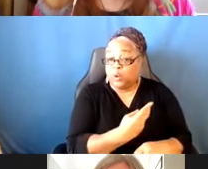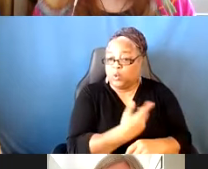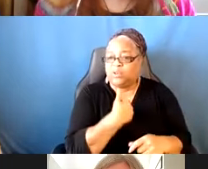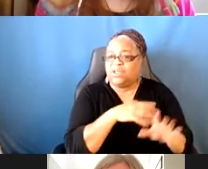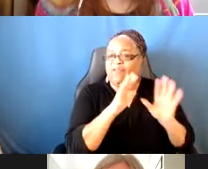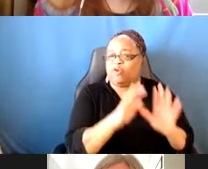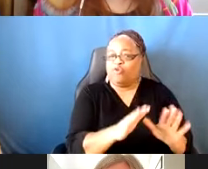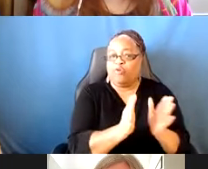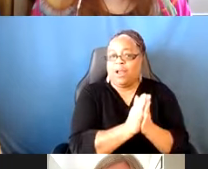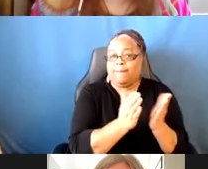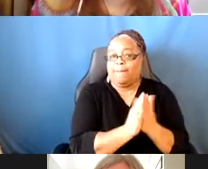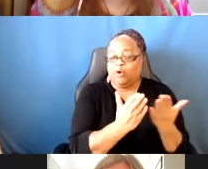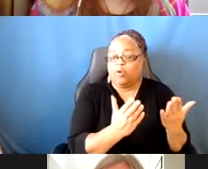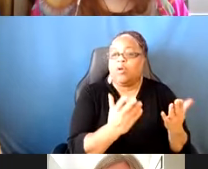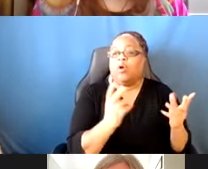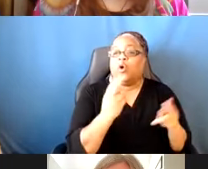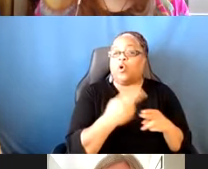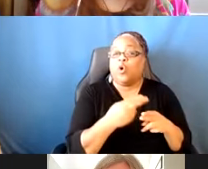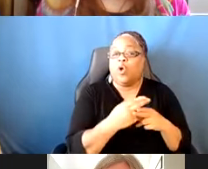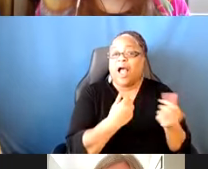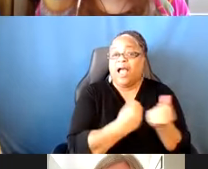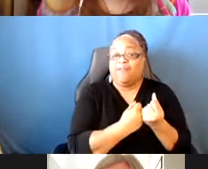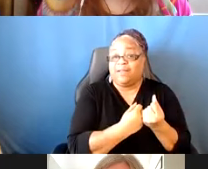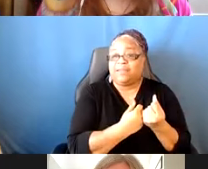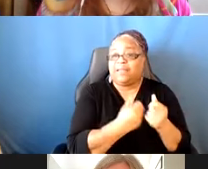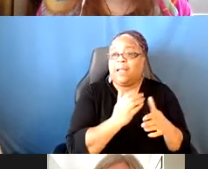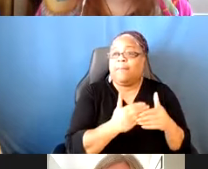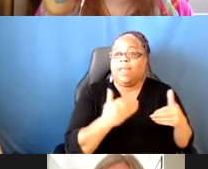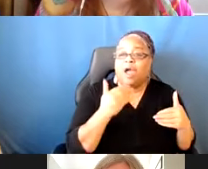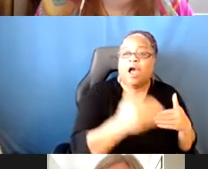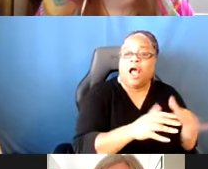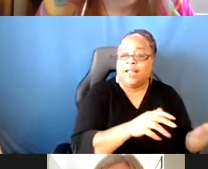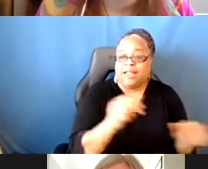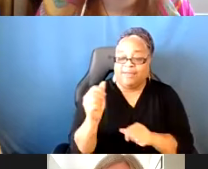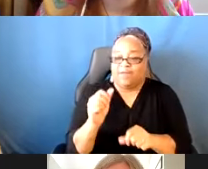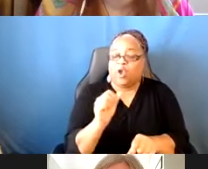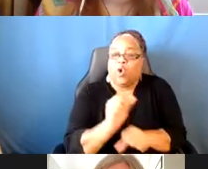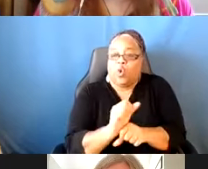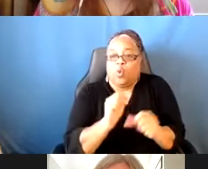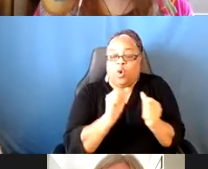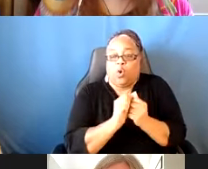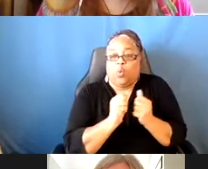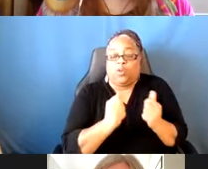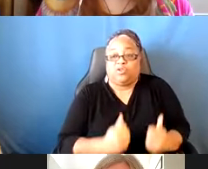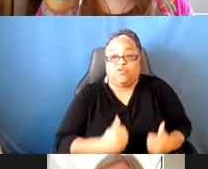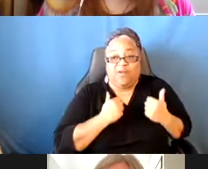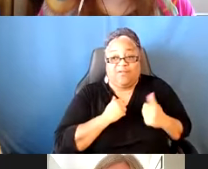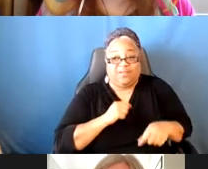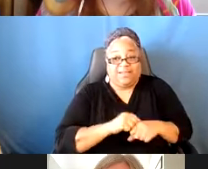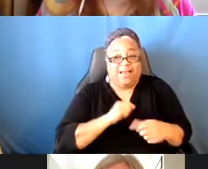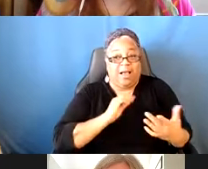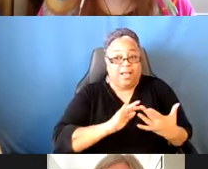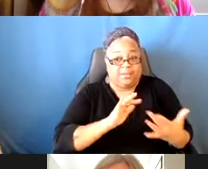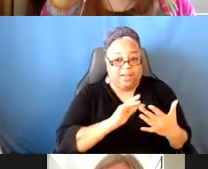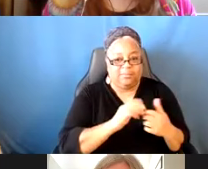pamphlet here called Advocacy Beyond Leaving that is all about working with survivors in contact. I use it